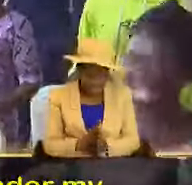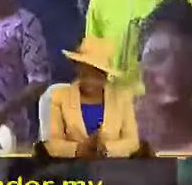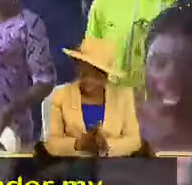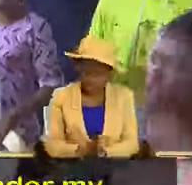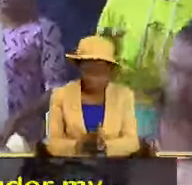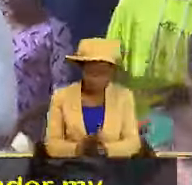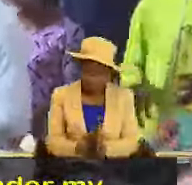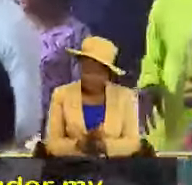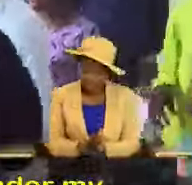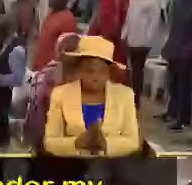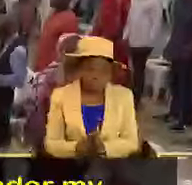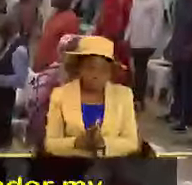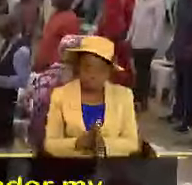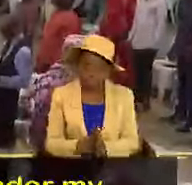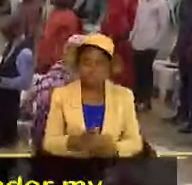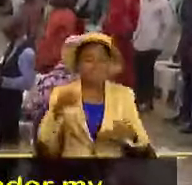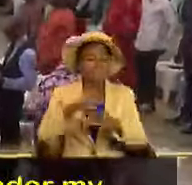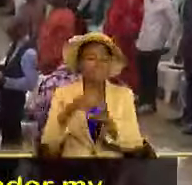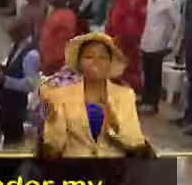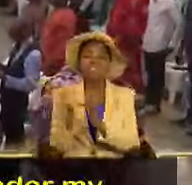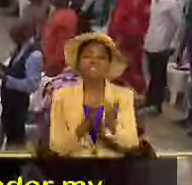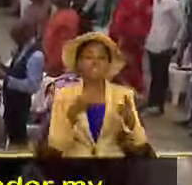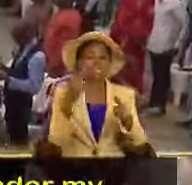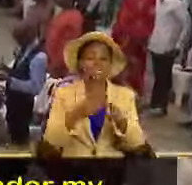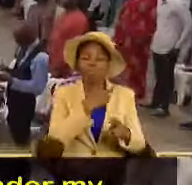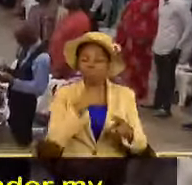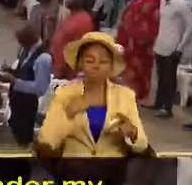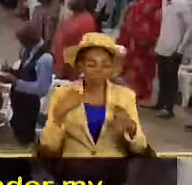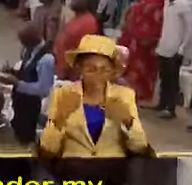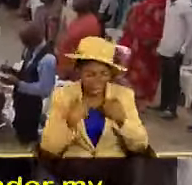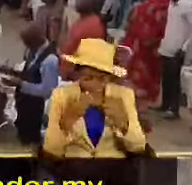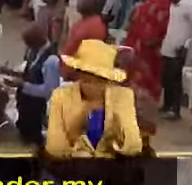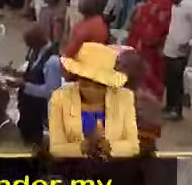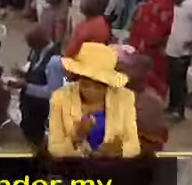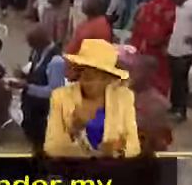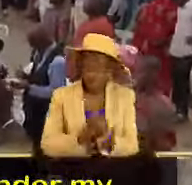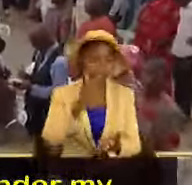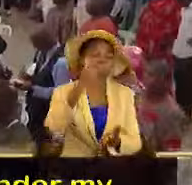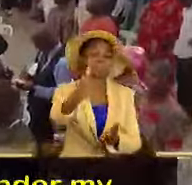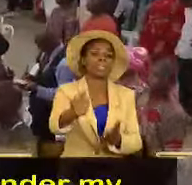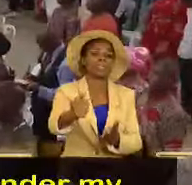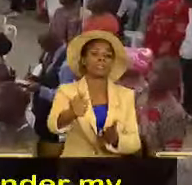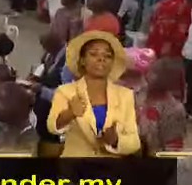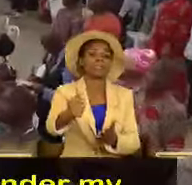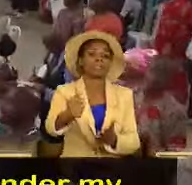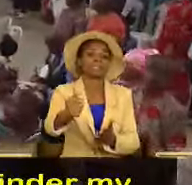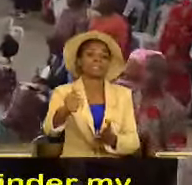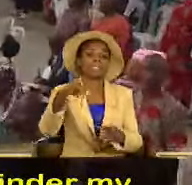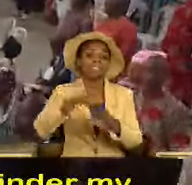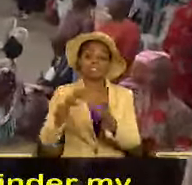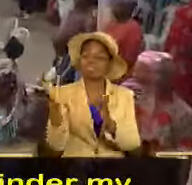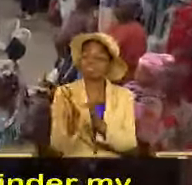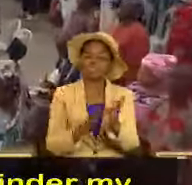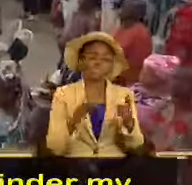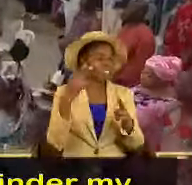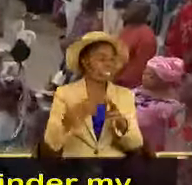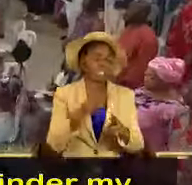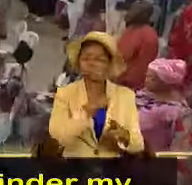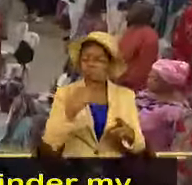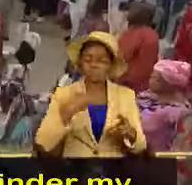Jesus in Jesus name we pray in Jesus name we